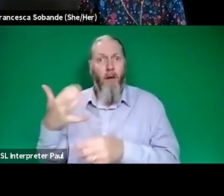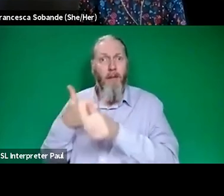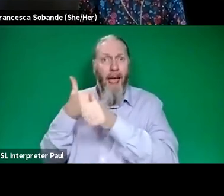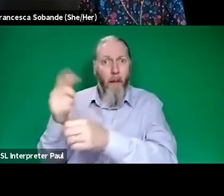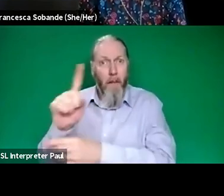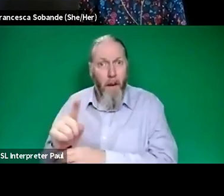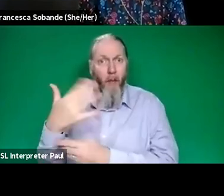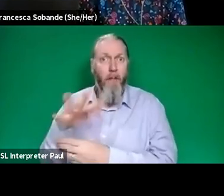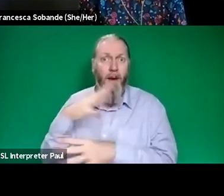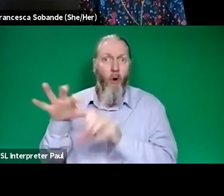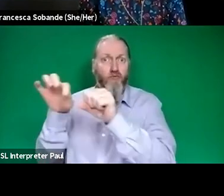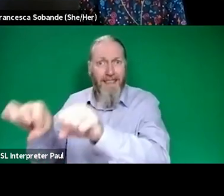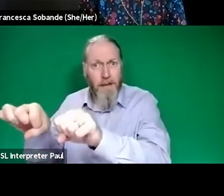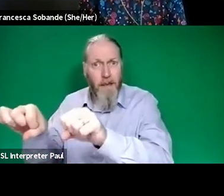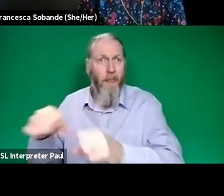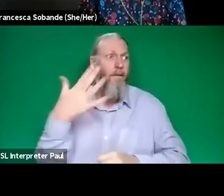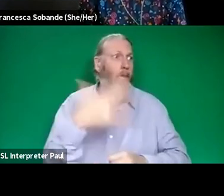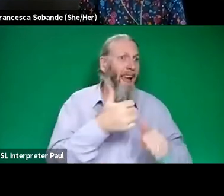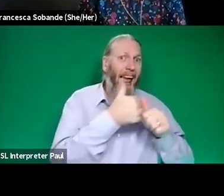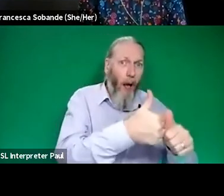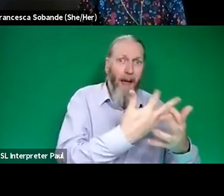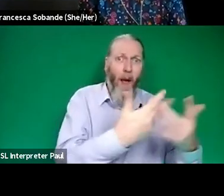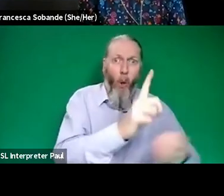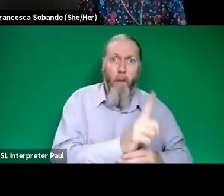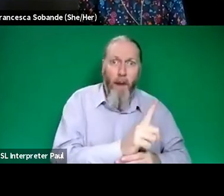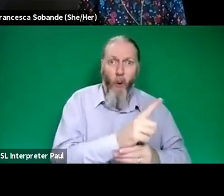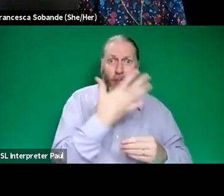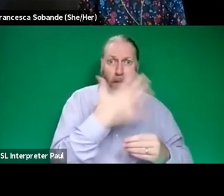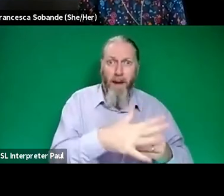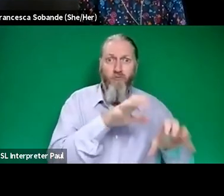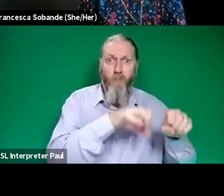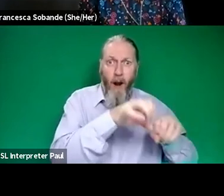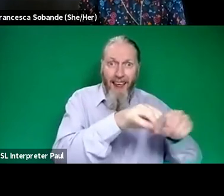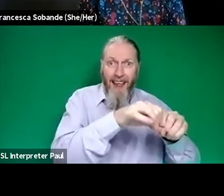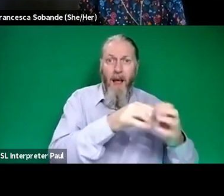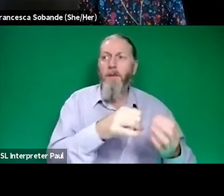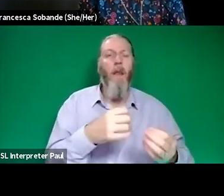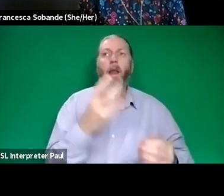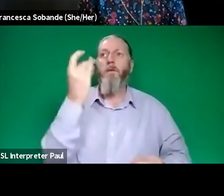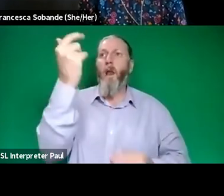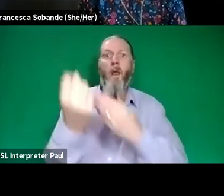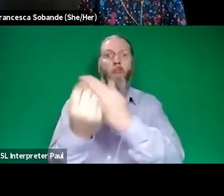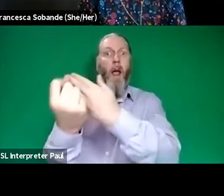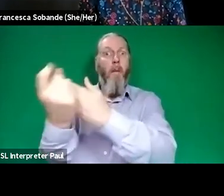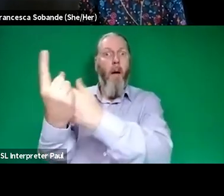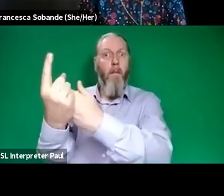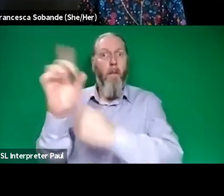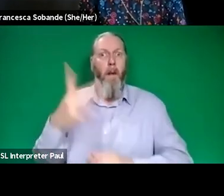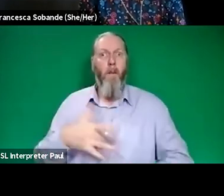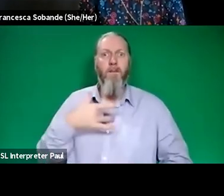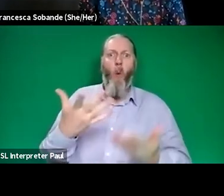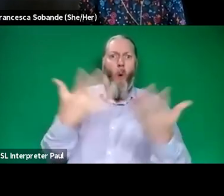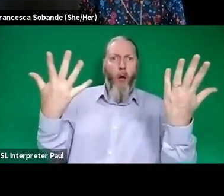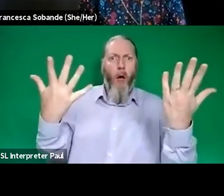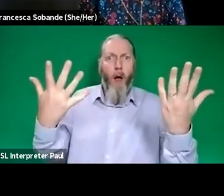on the ground. So a lot of people are like, well, where did you come from? And it's like, we've been here for a long, long time. A lot of them face violence from the state. A lot of them